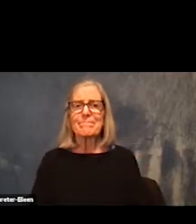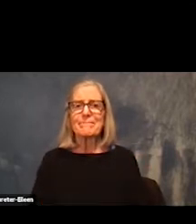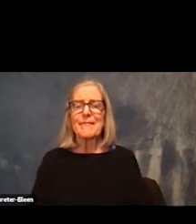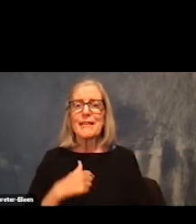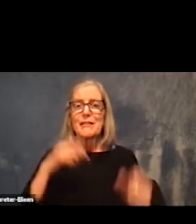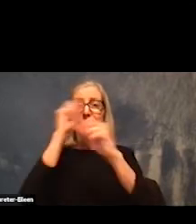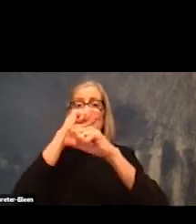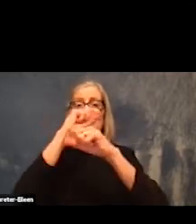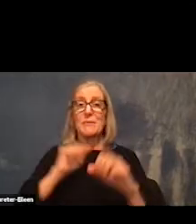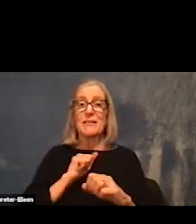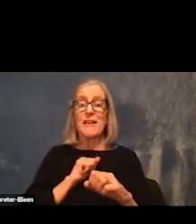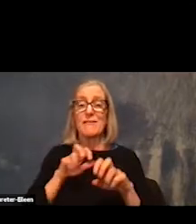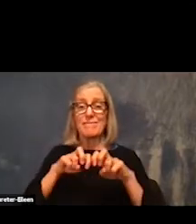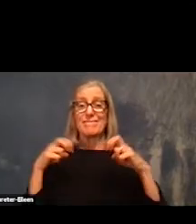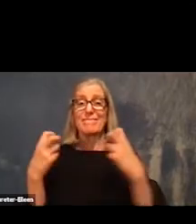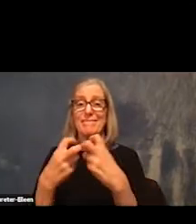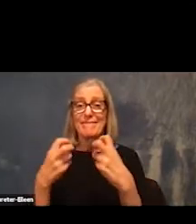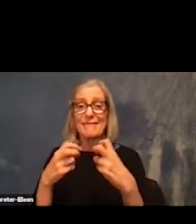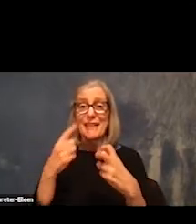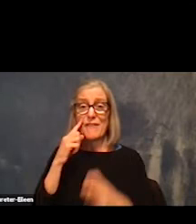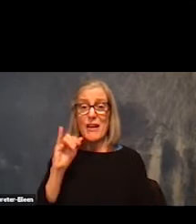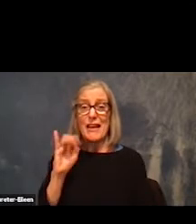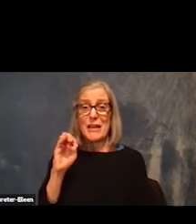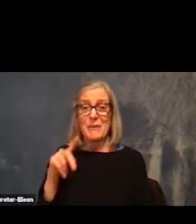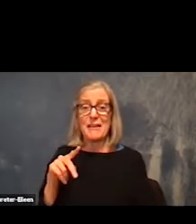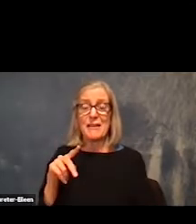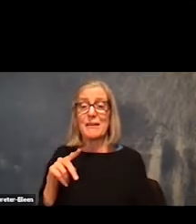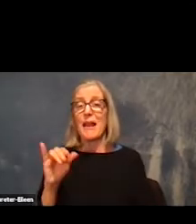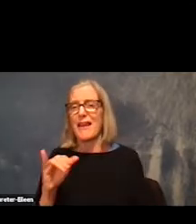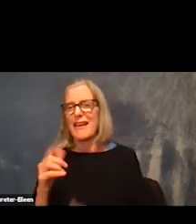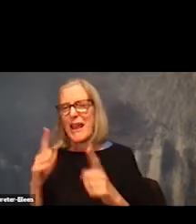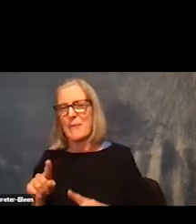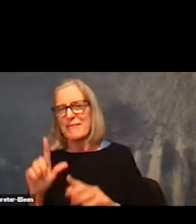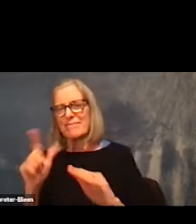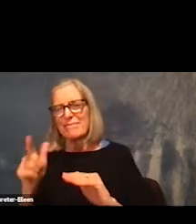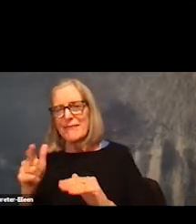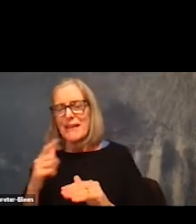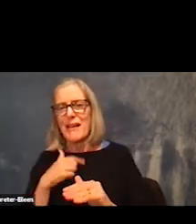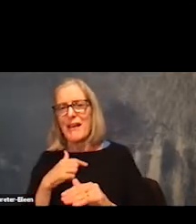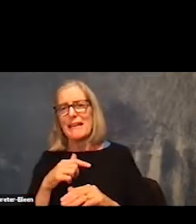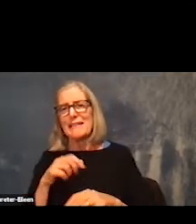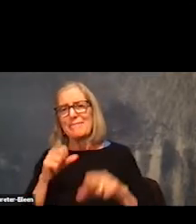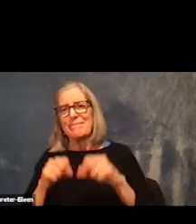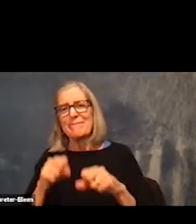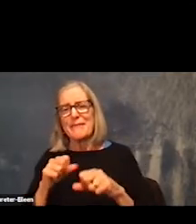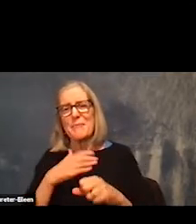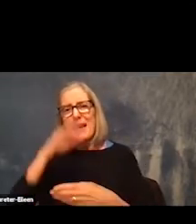IEP table that, as it happened later on, I questioned all my hopes and dreams for his future. And I thought about